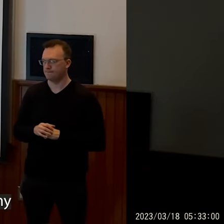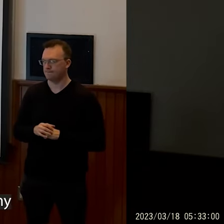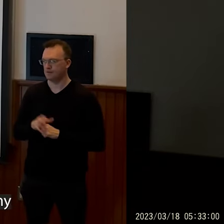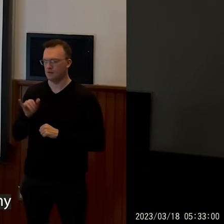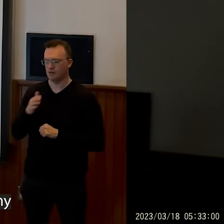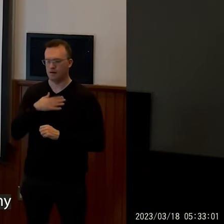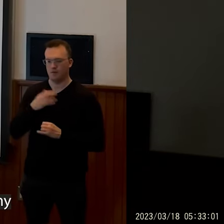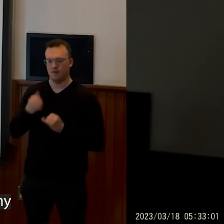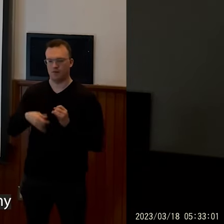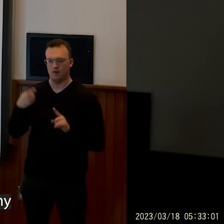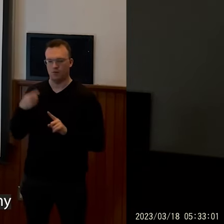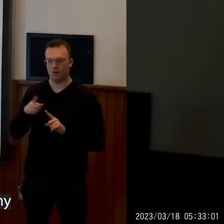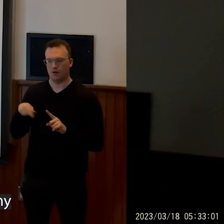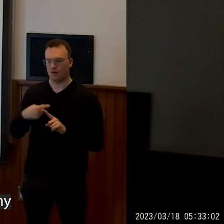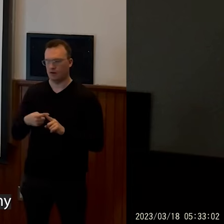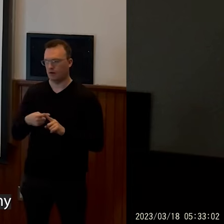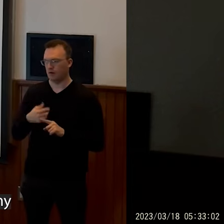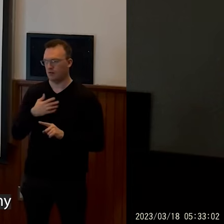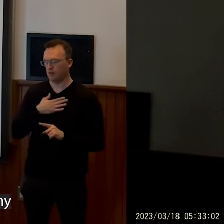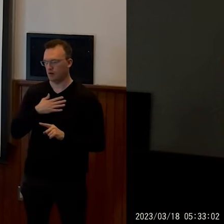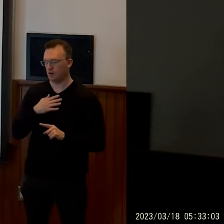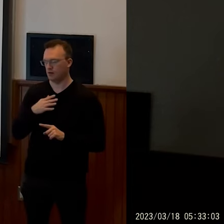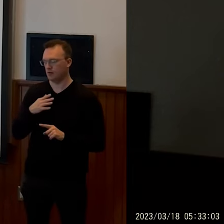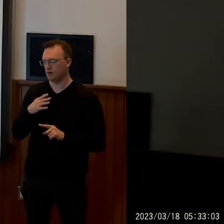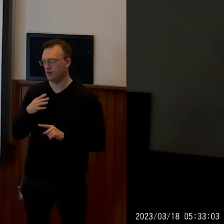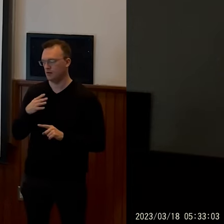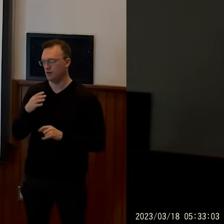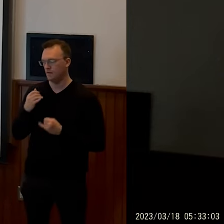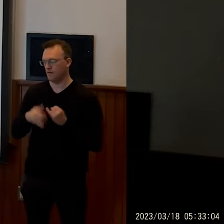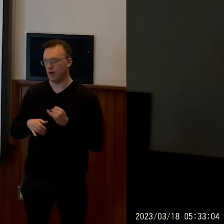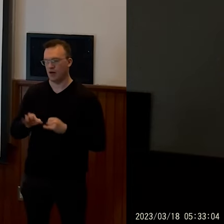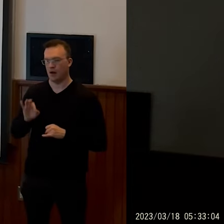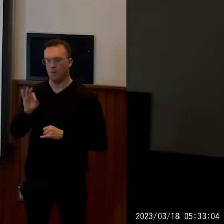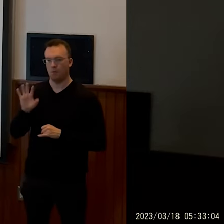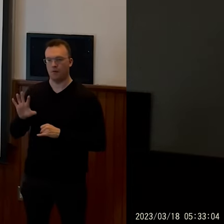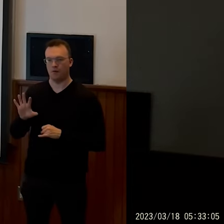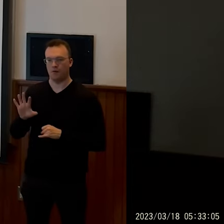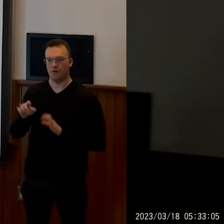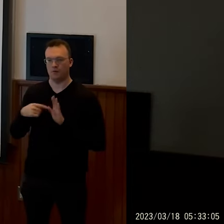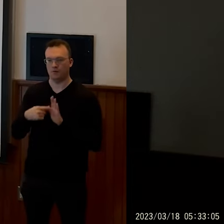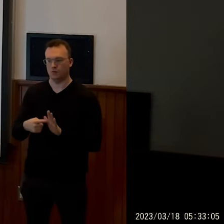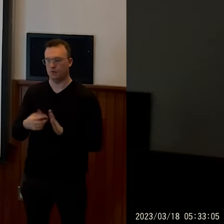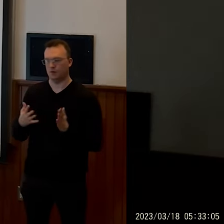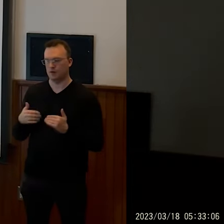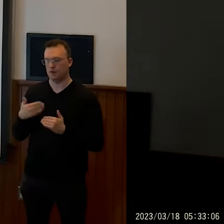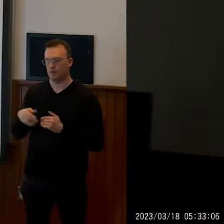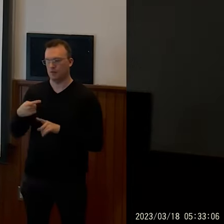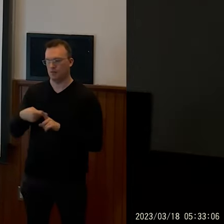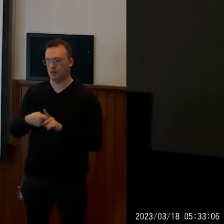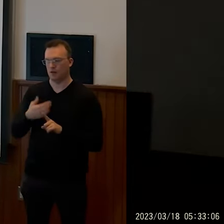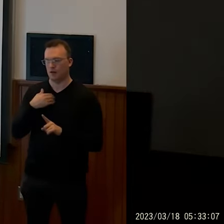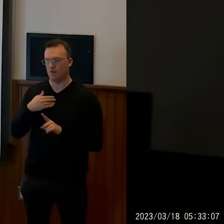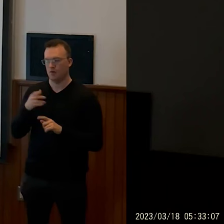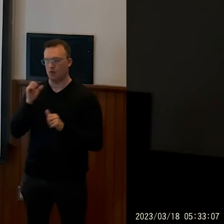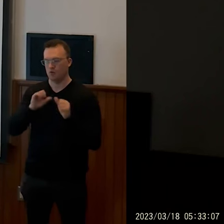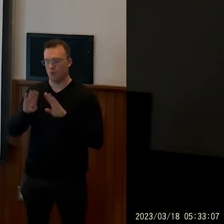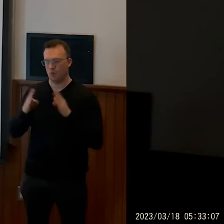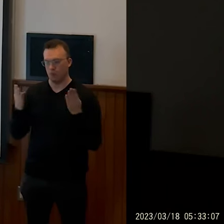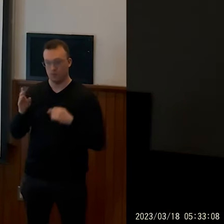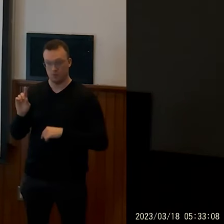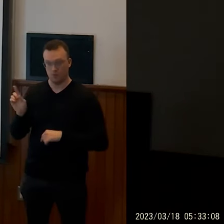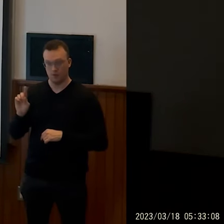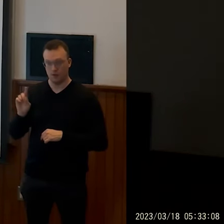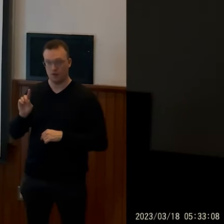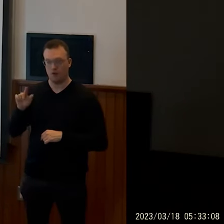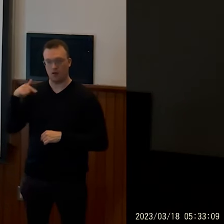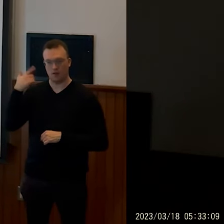That's my final point. And then my final teaser is then next month I will show Open Up